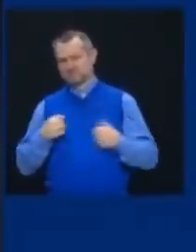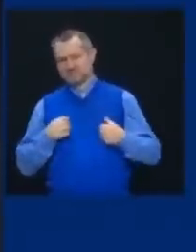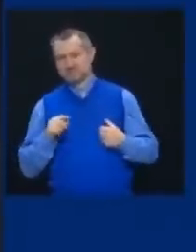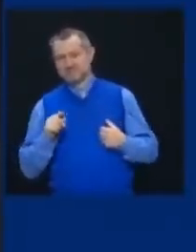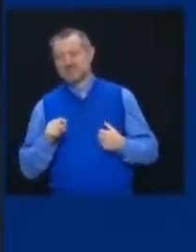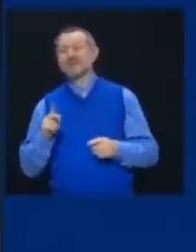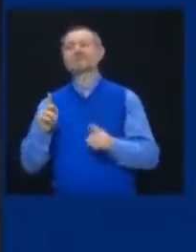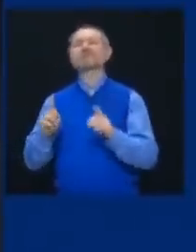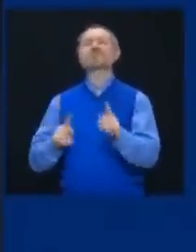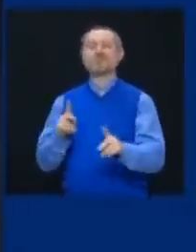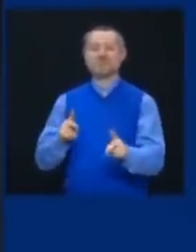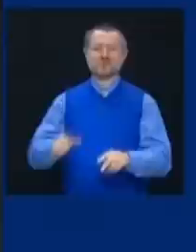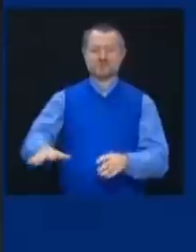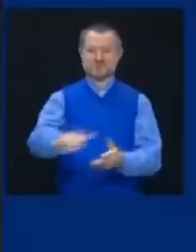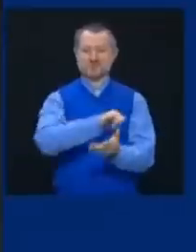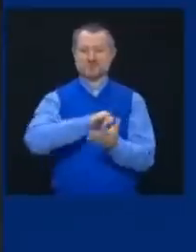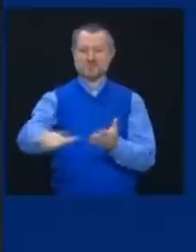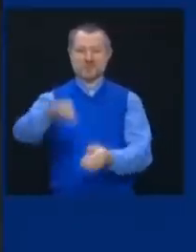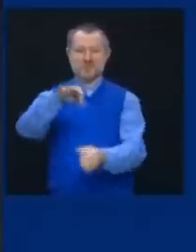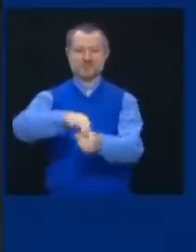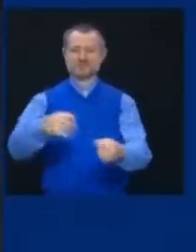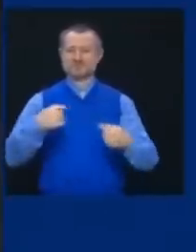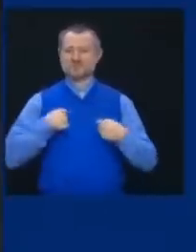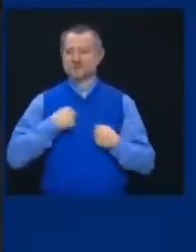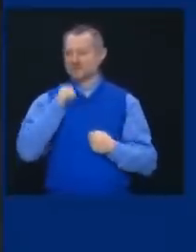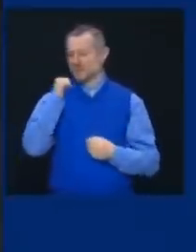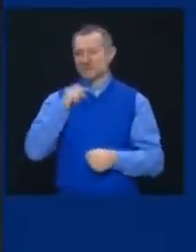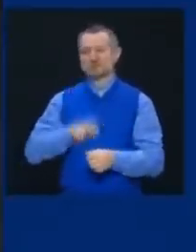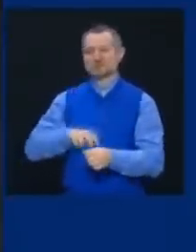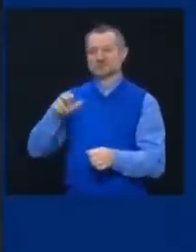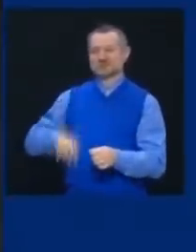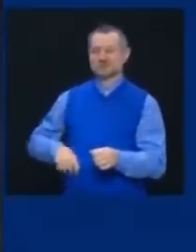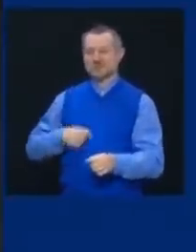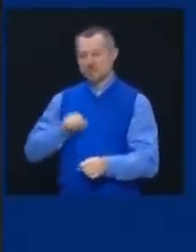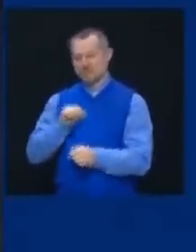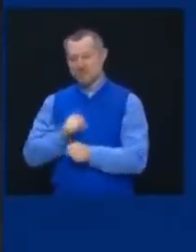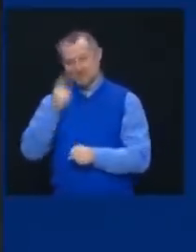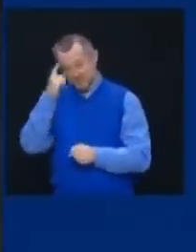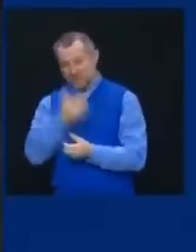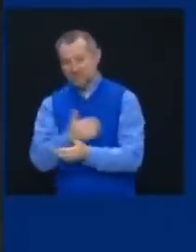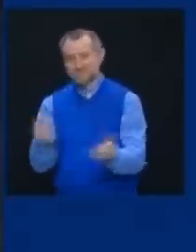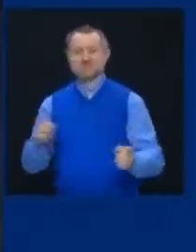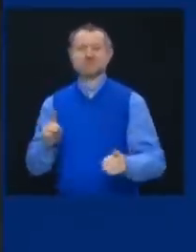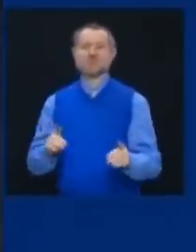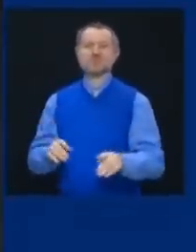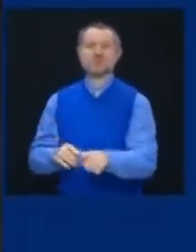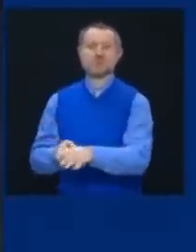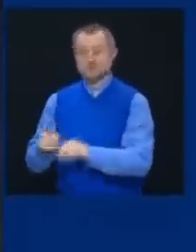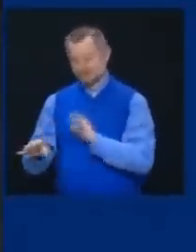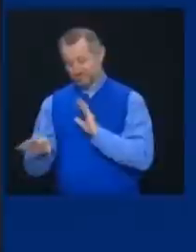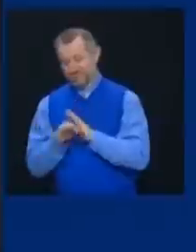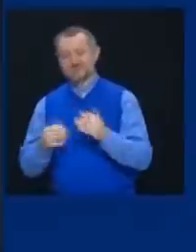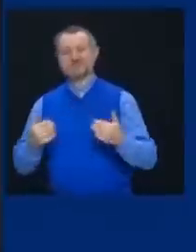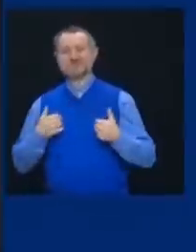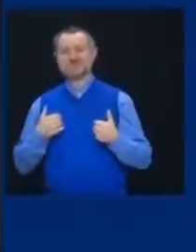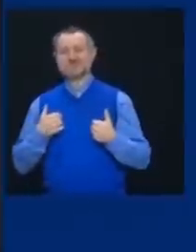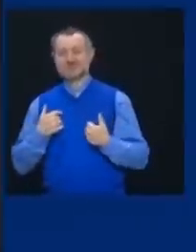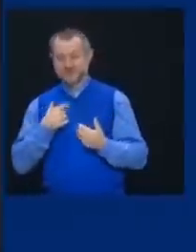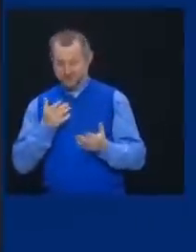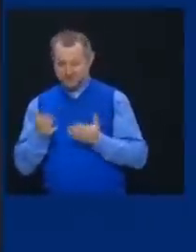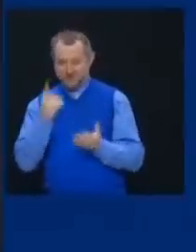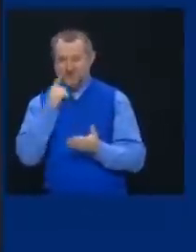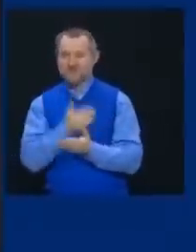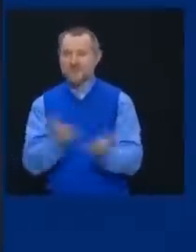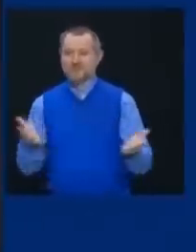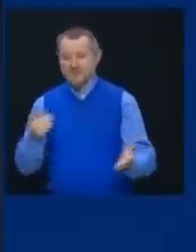going to resign. I work for the people of the state of New York. They elected me, and I'm going to serve the people of the state of New York. And by the way,